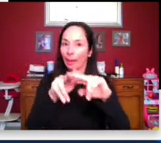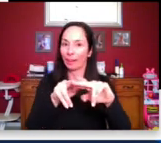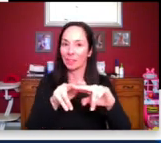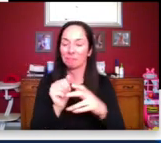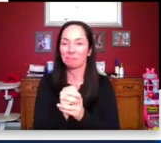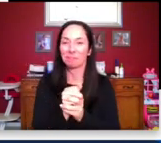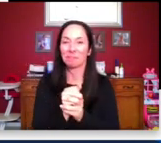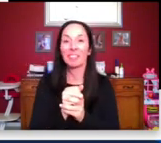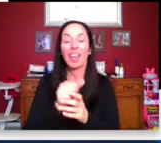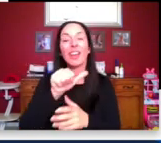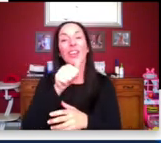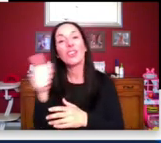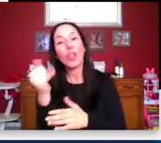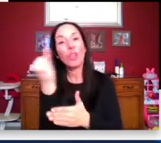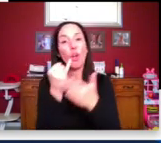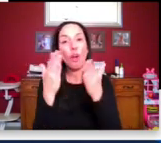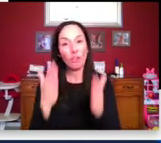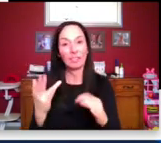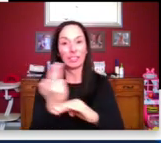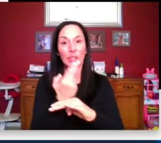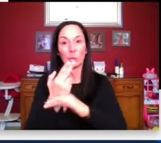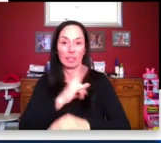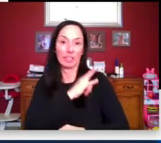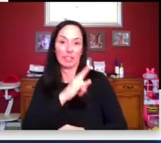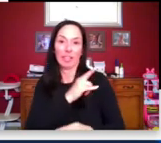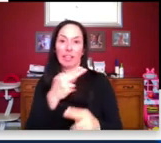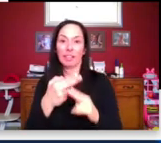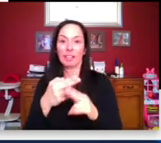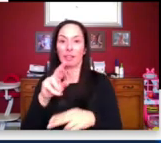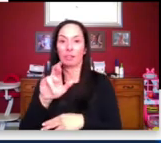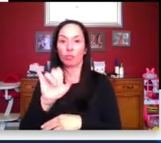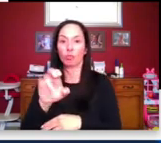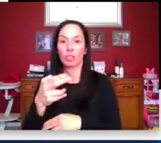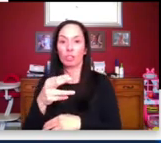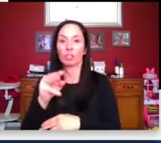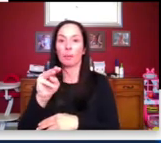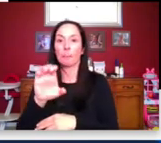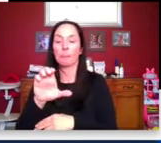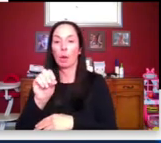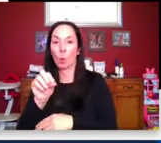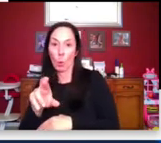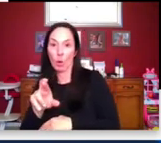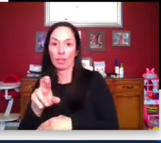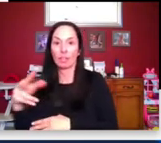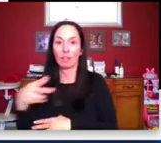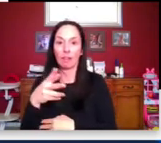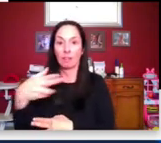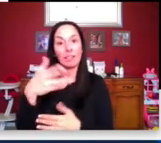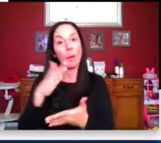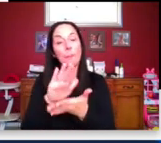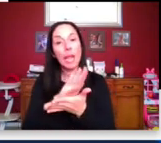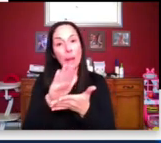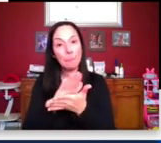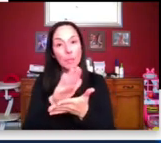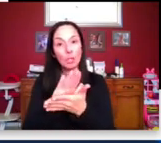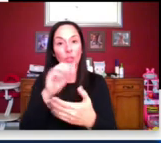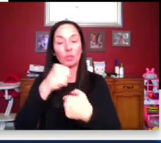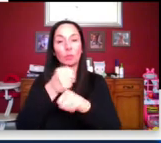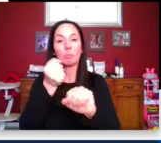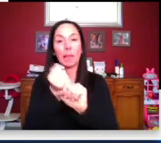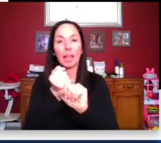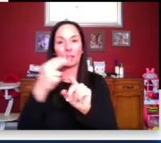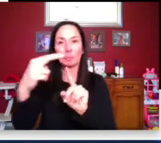Another artist that uses this style is Rich McCore. He cuts out pieces of paper to create his